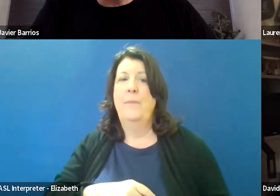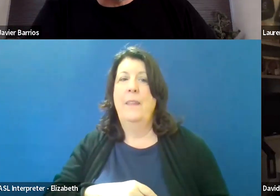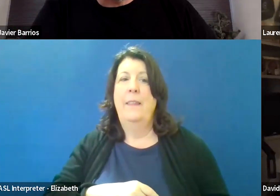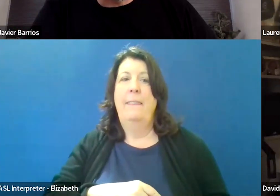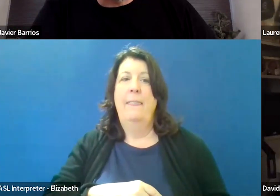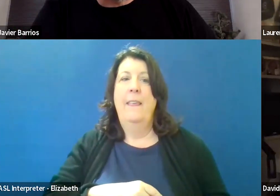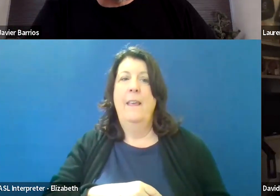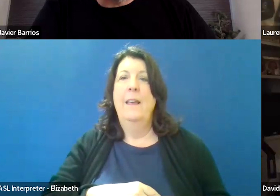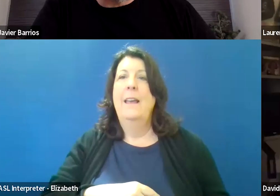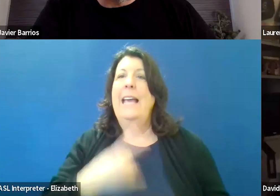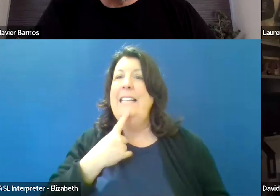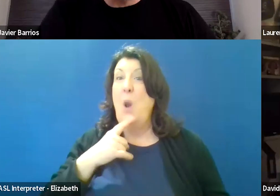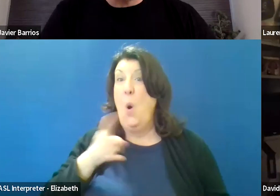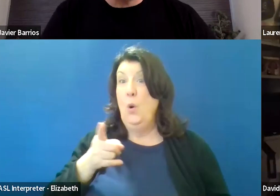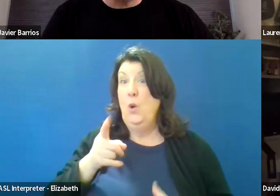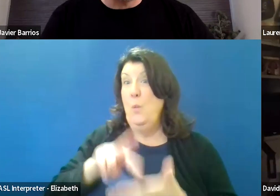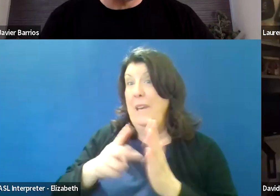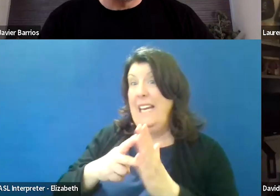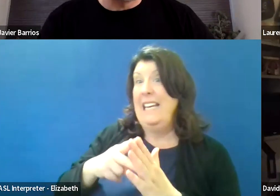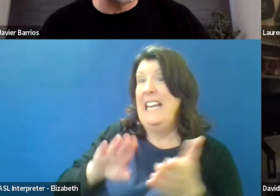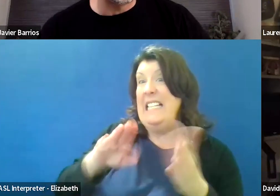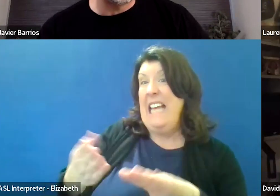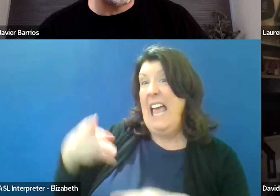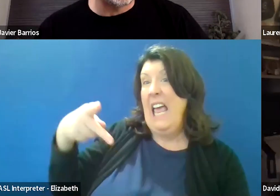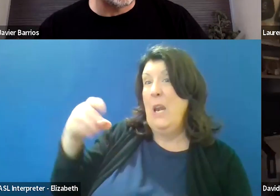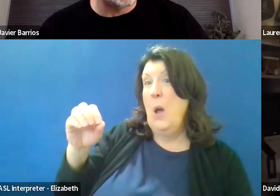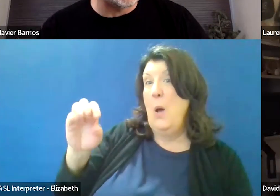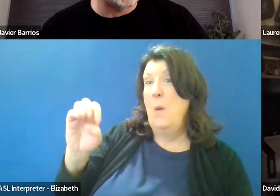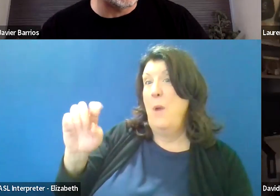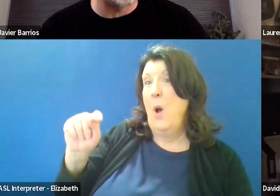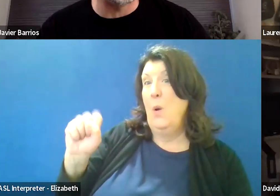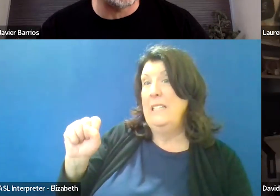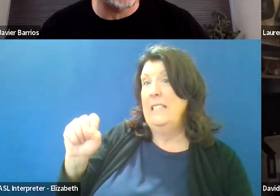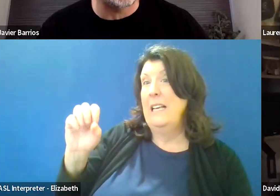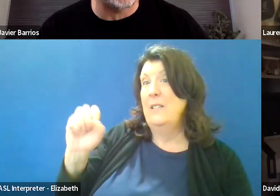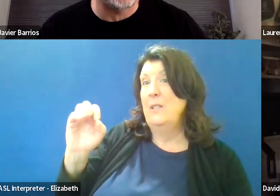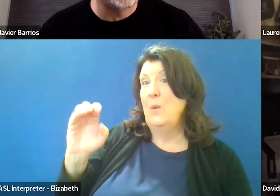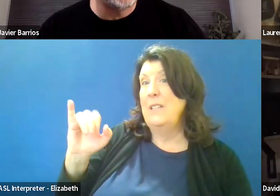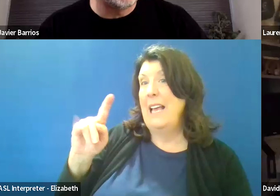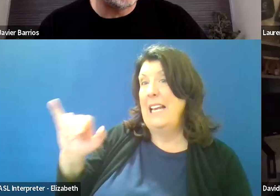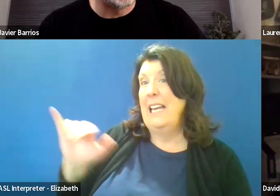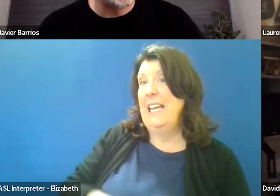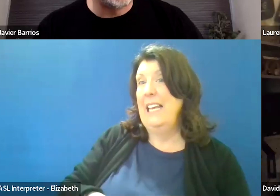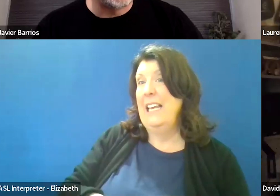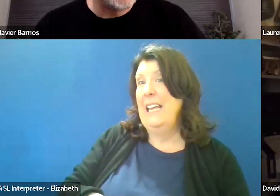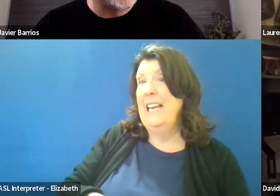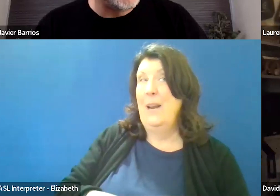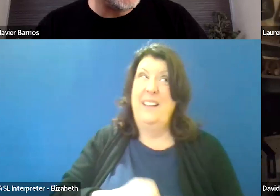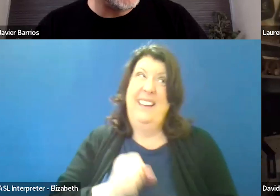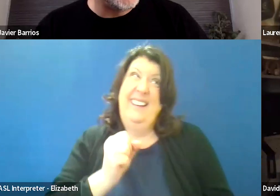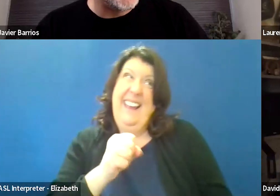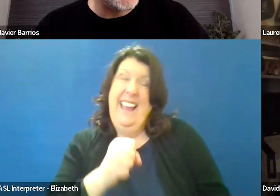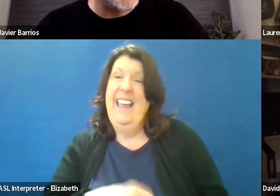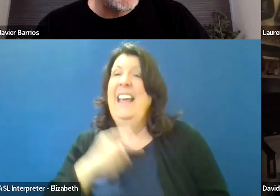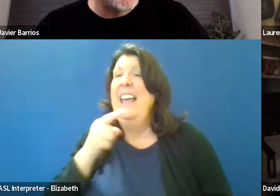mean Dead Poets Society? And I said, yeah, yeah. And he goes, yeah, we can't do 58. So, so when we landed